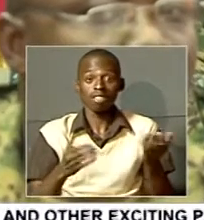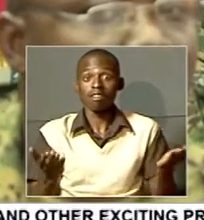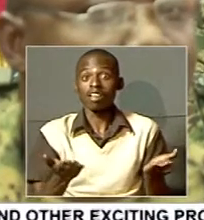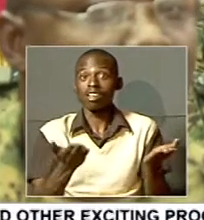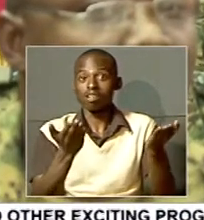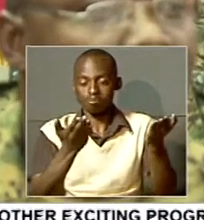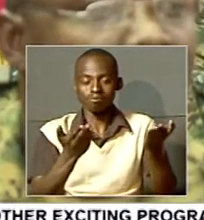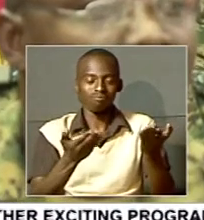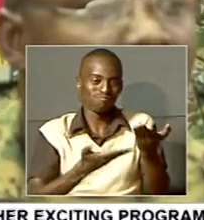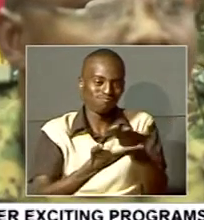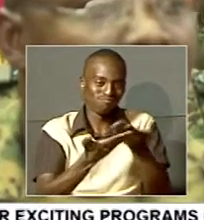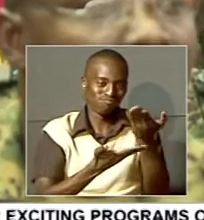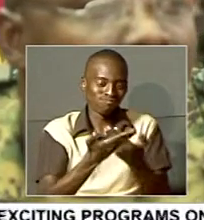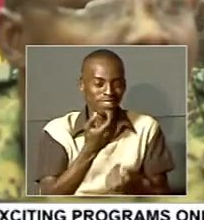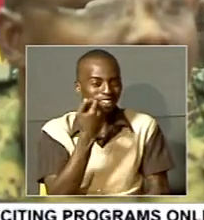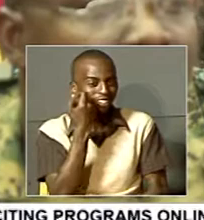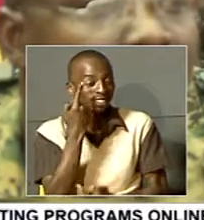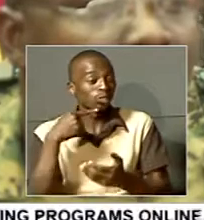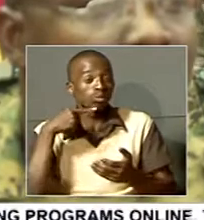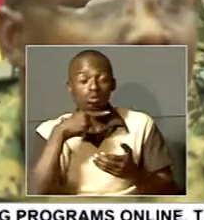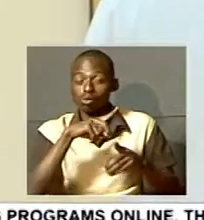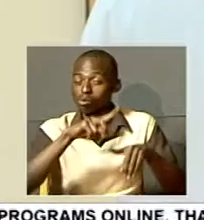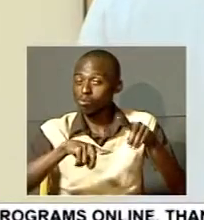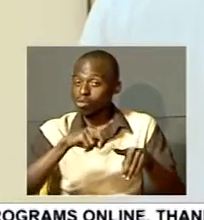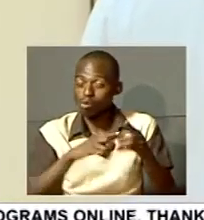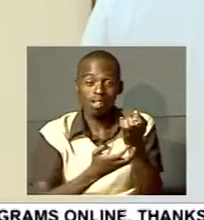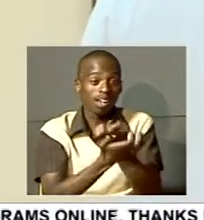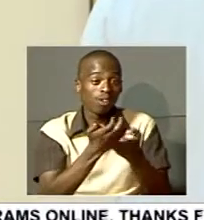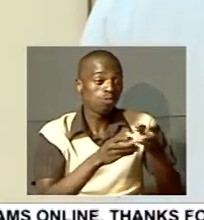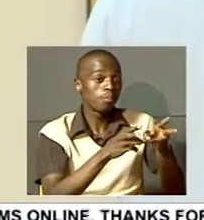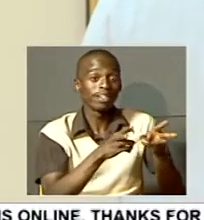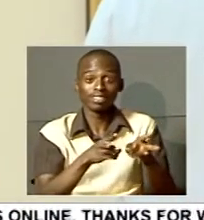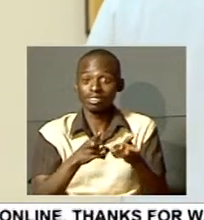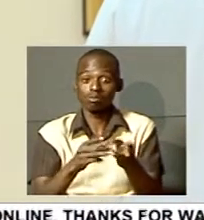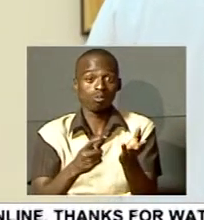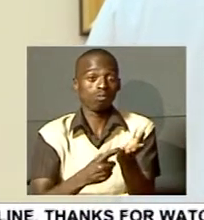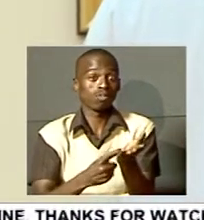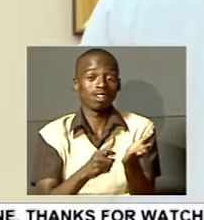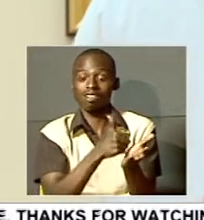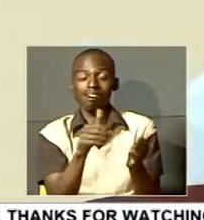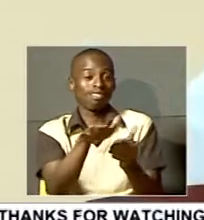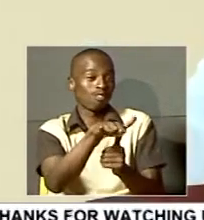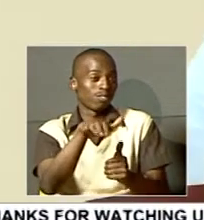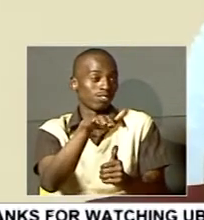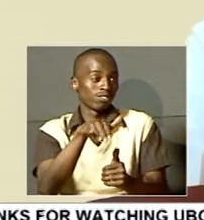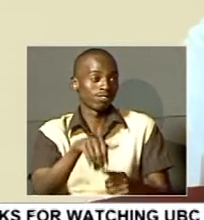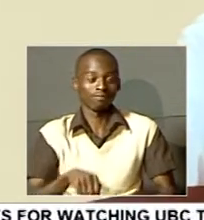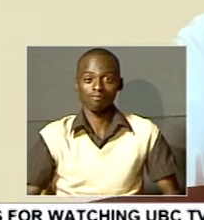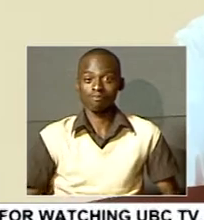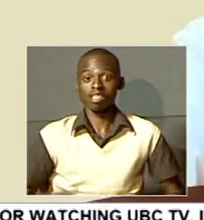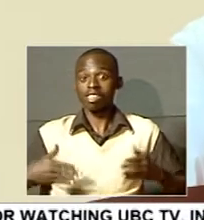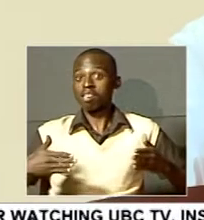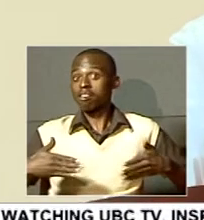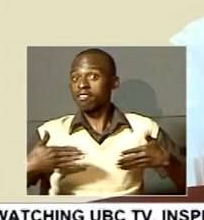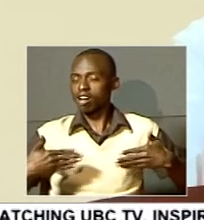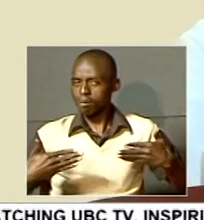to internalize social, political and economic systems of Uganda and other regions. I'm very happy to hear that